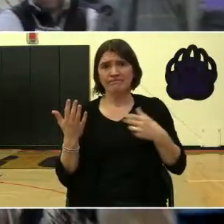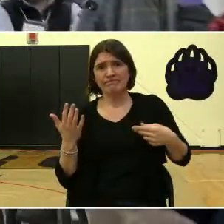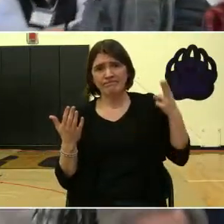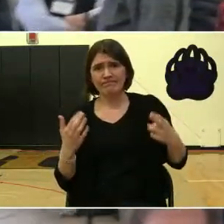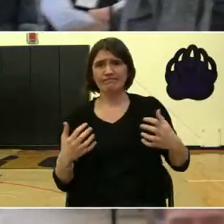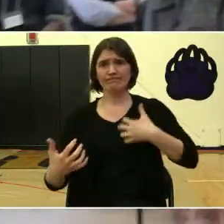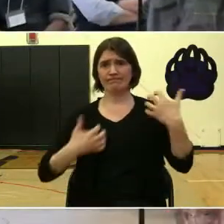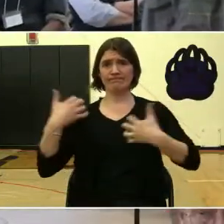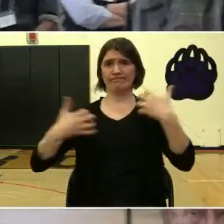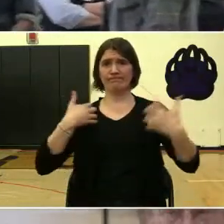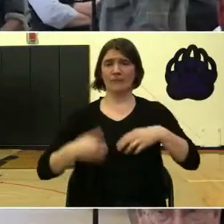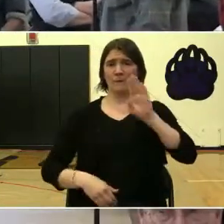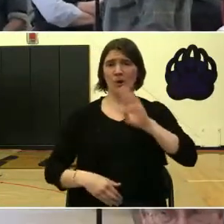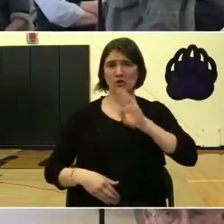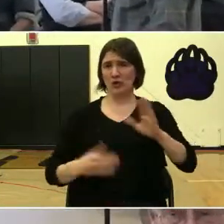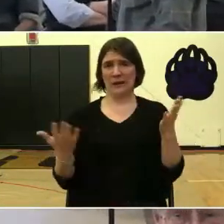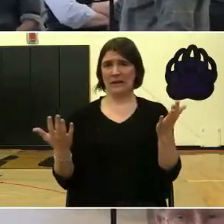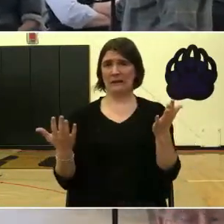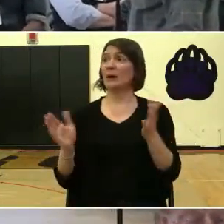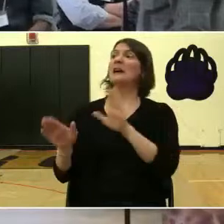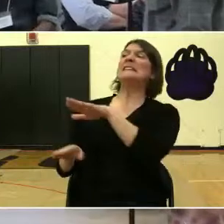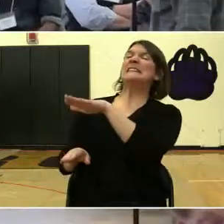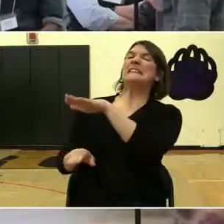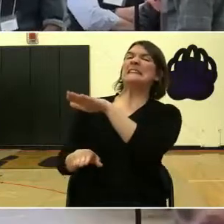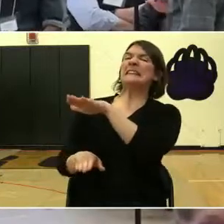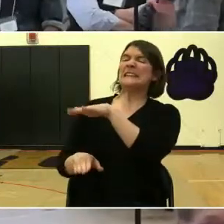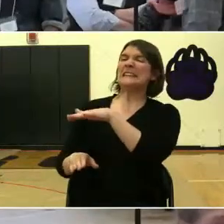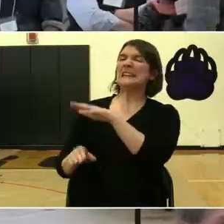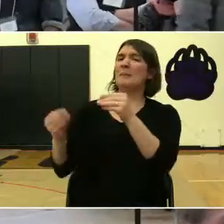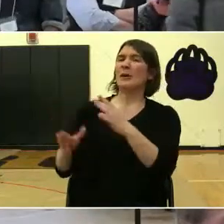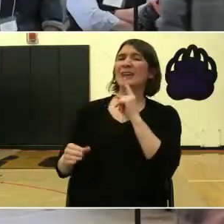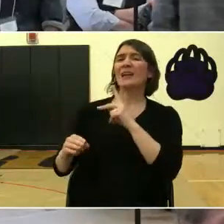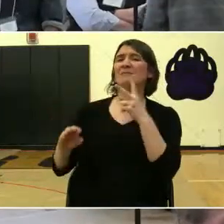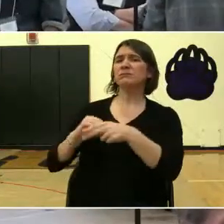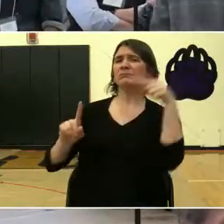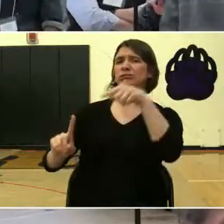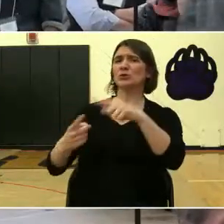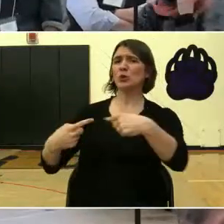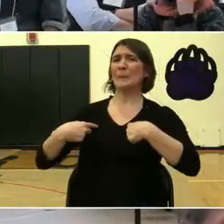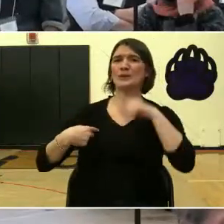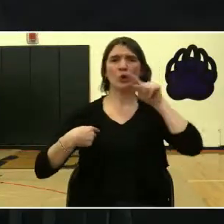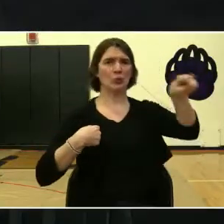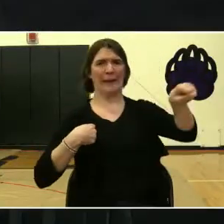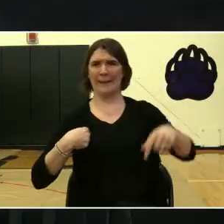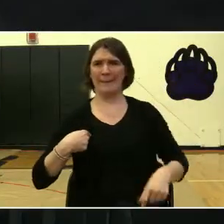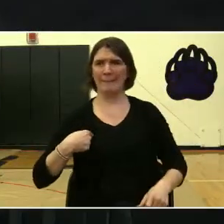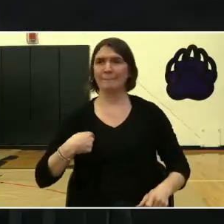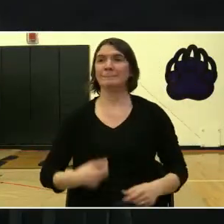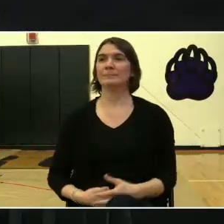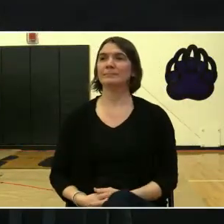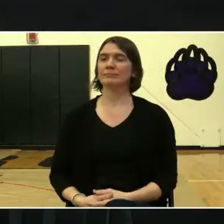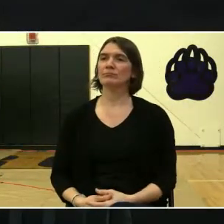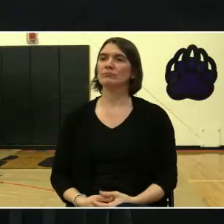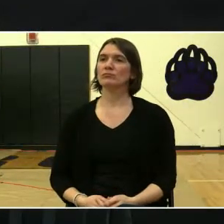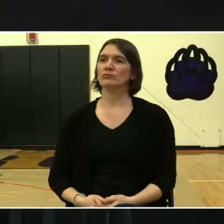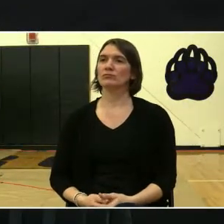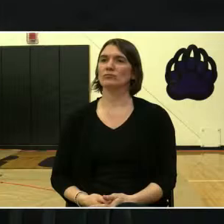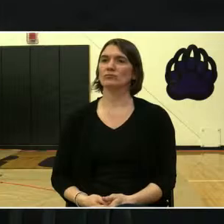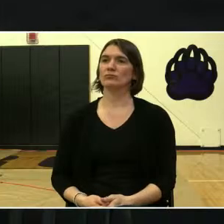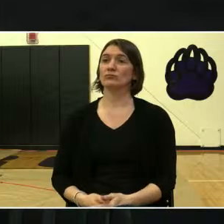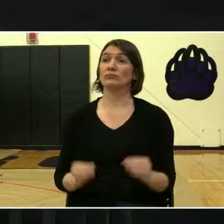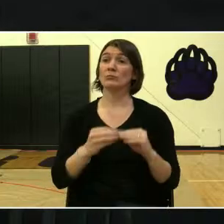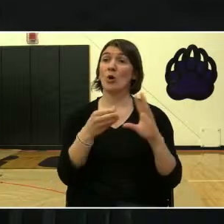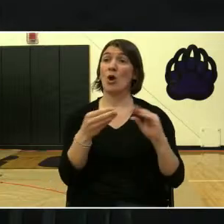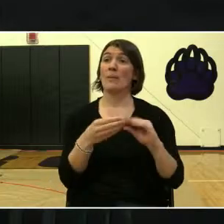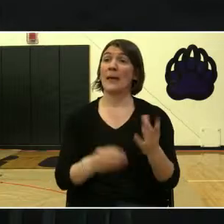ation with the uh uh Mr Sprite the the comments really need to be directed to the moderator and to the group as a whole do you there any